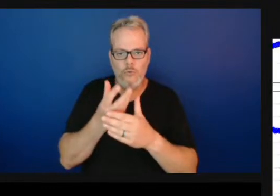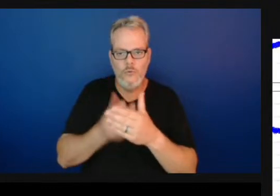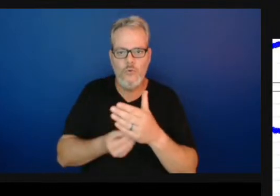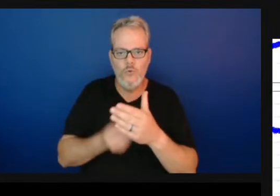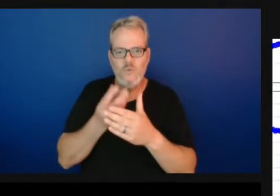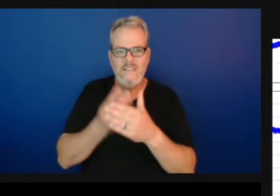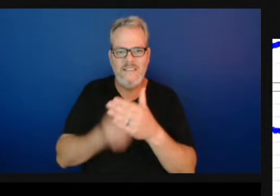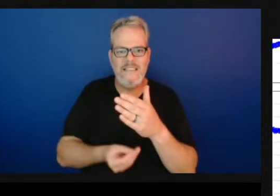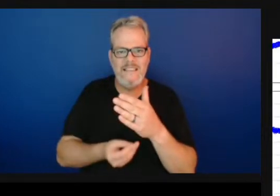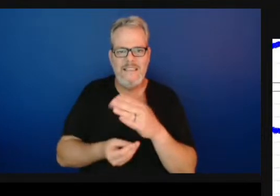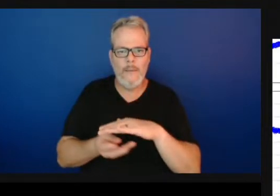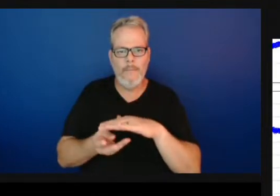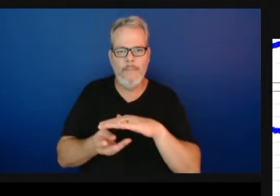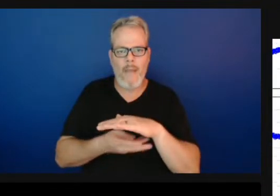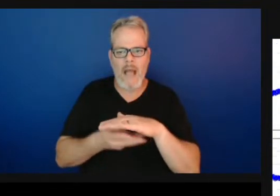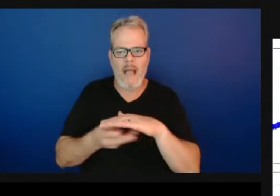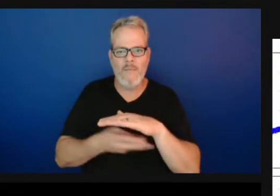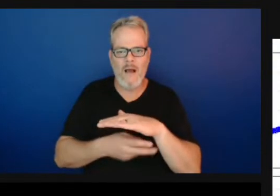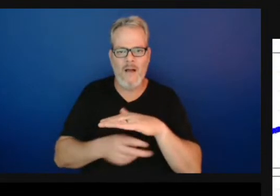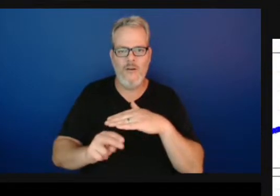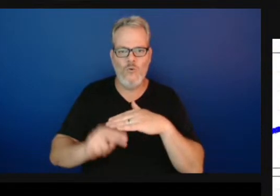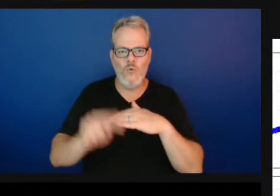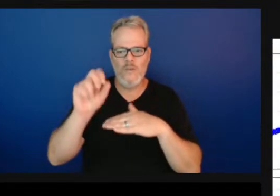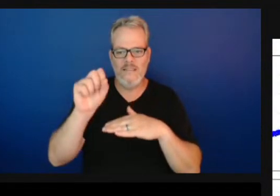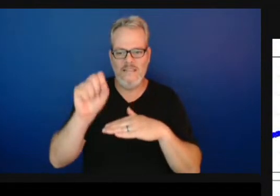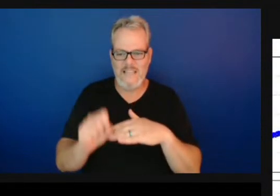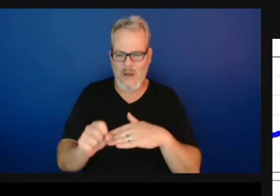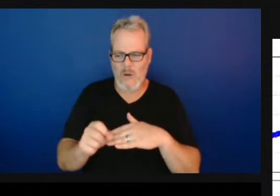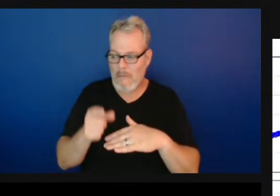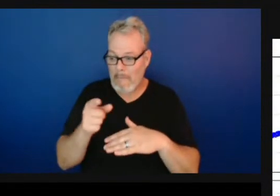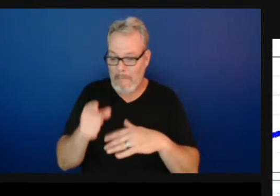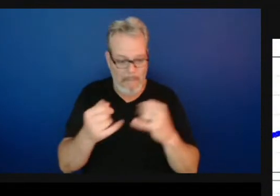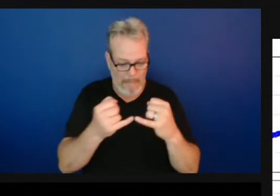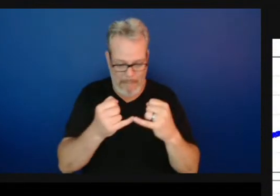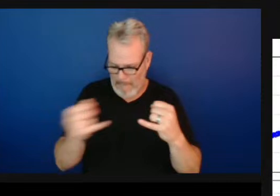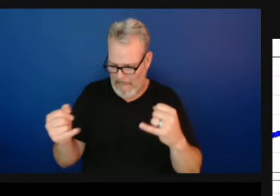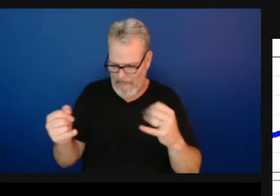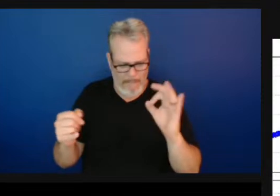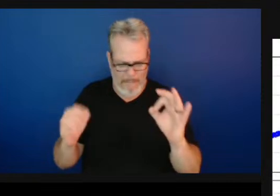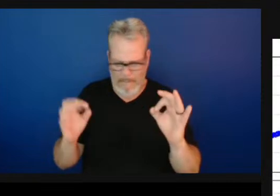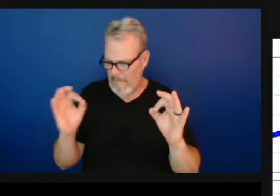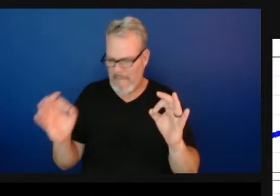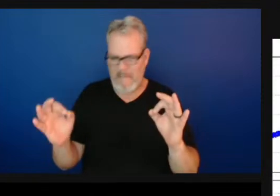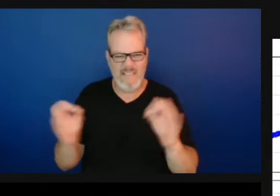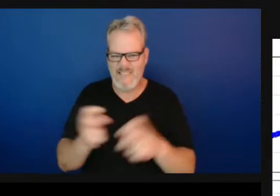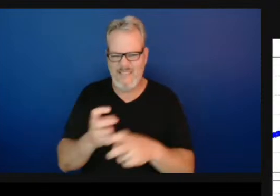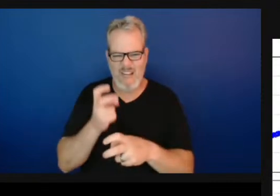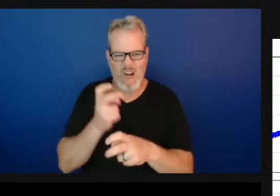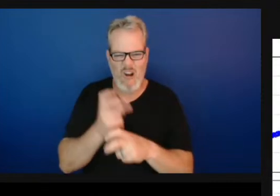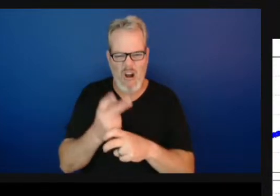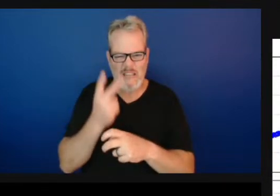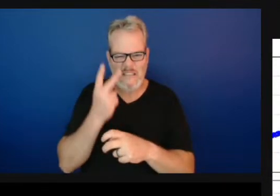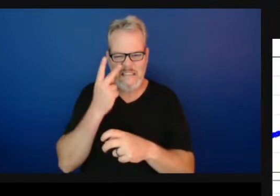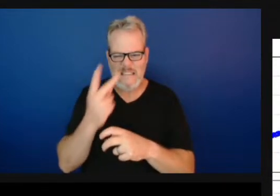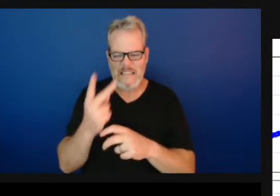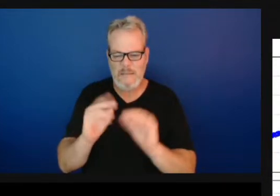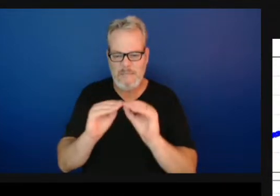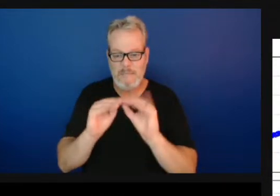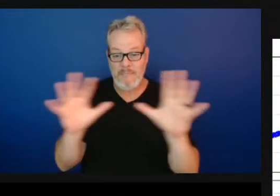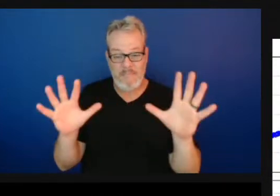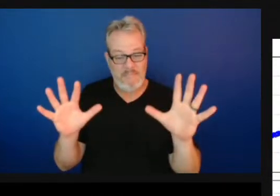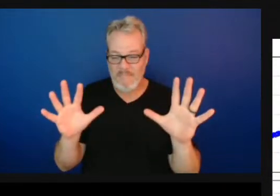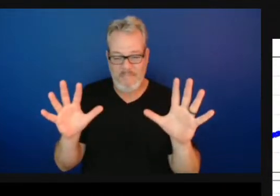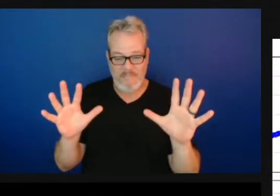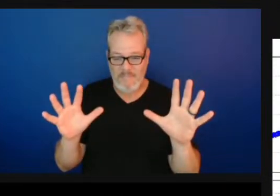east, has so much scatter, it's hard to really say anything definitive here. It does appear that, to me, that this scatter is in a